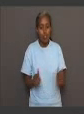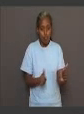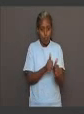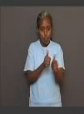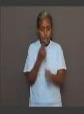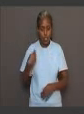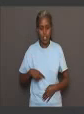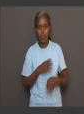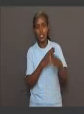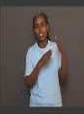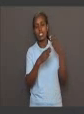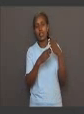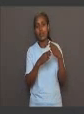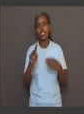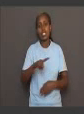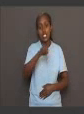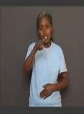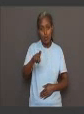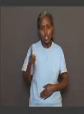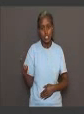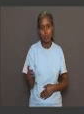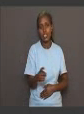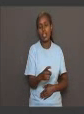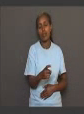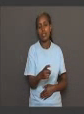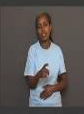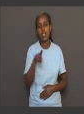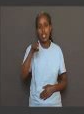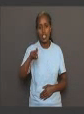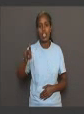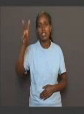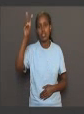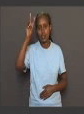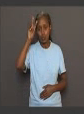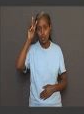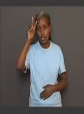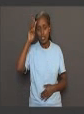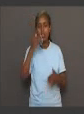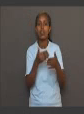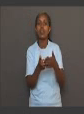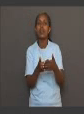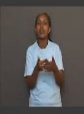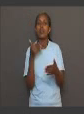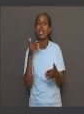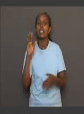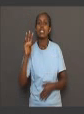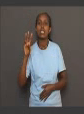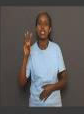Following our steps, the equation becomes x squared